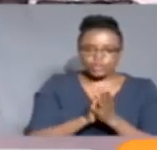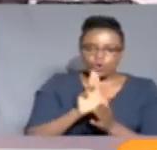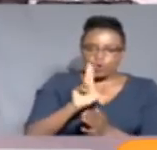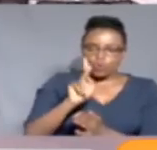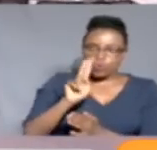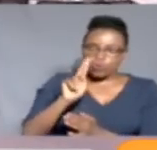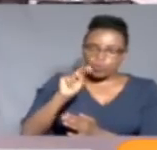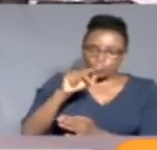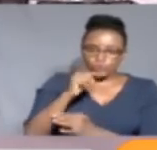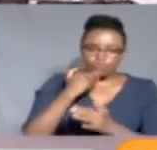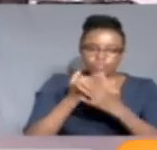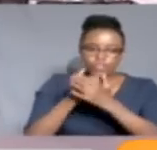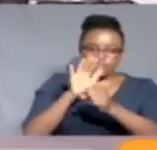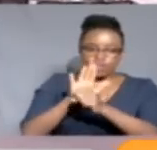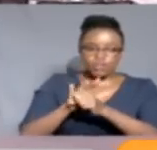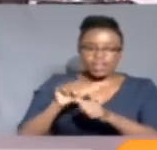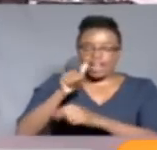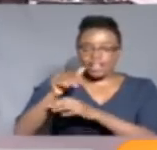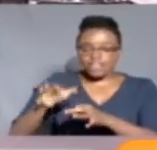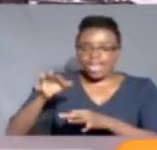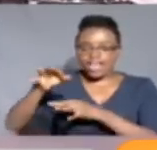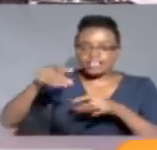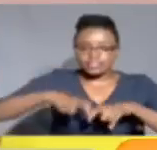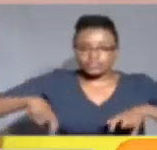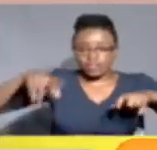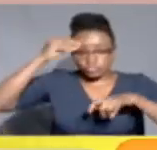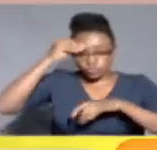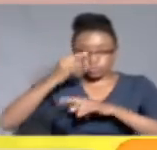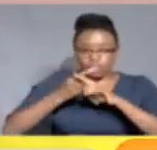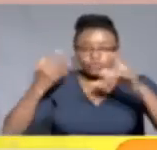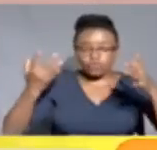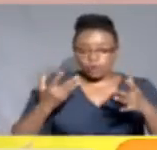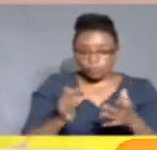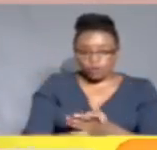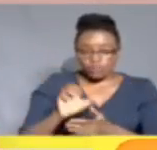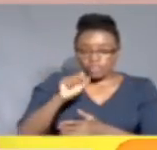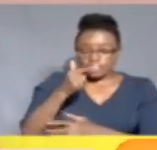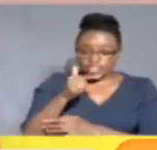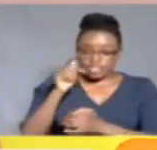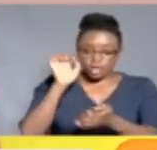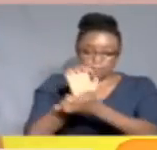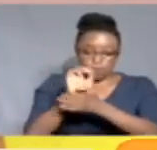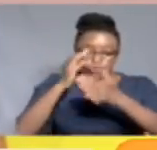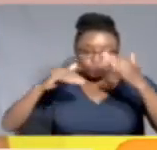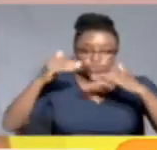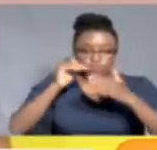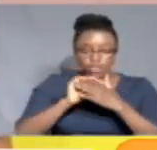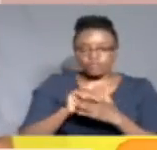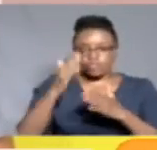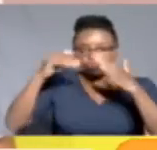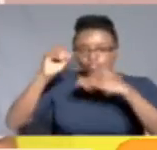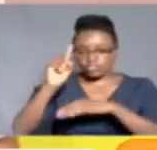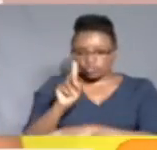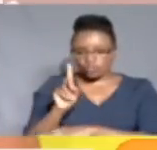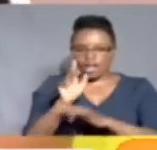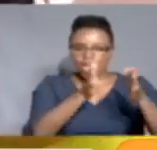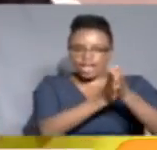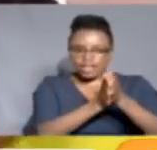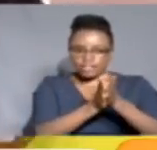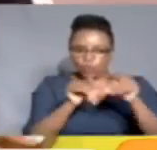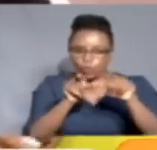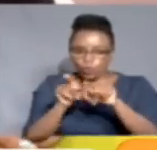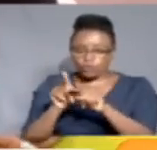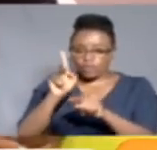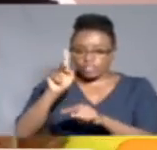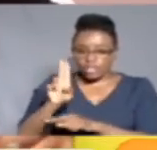joining us. And my other extended panel students from St. Paul's University, UON, and of course,